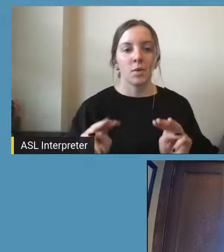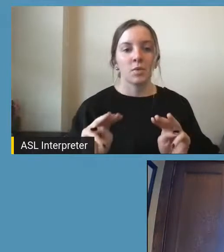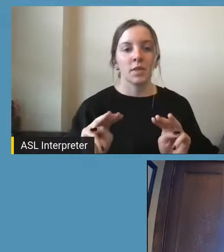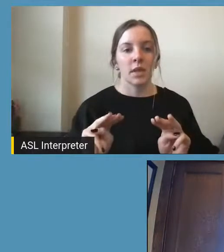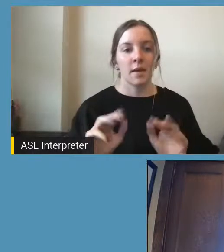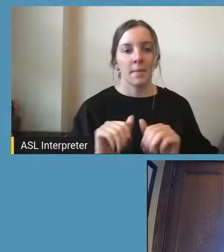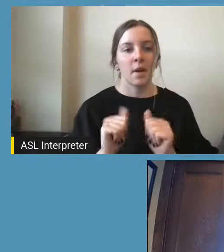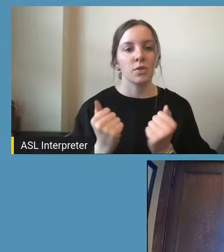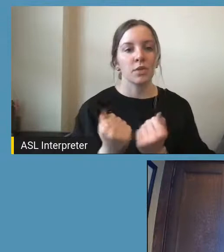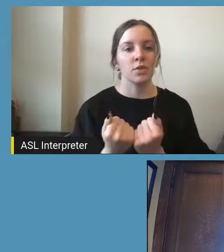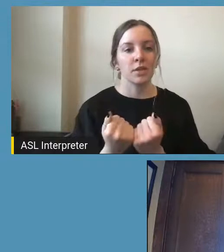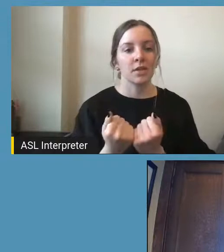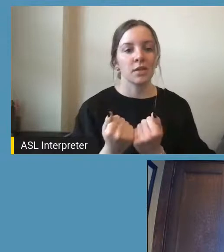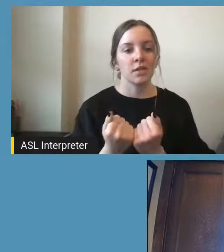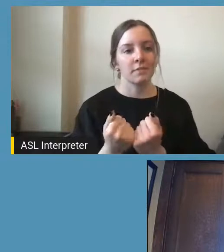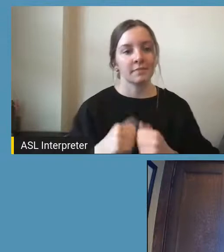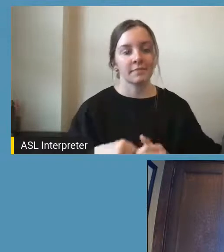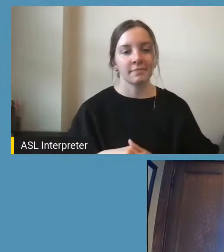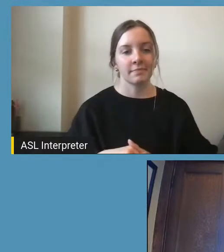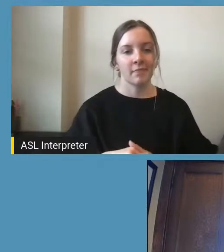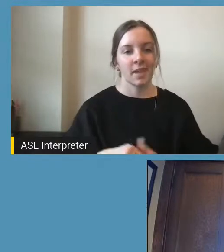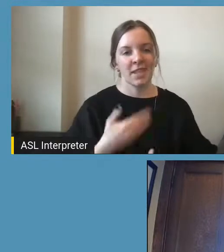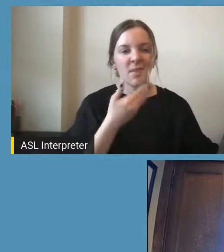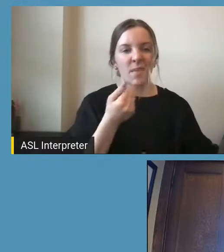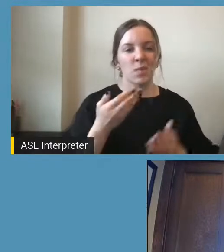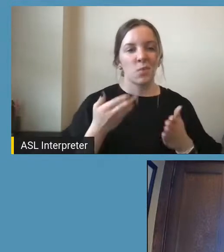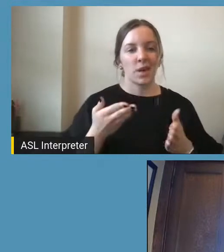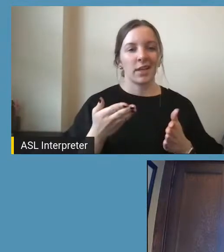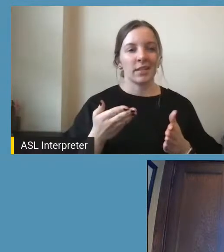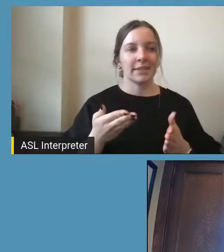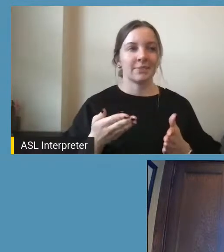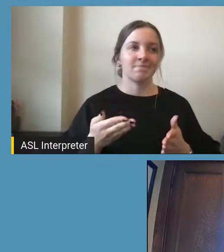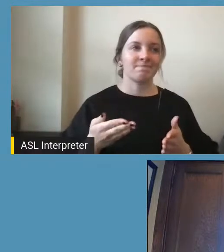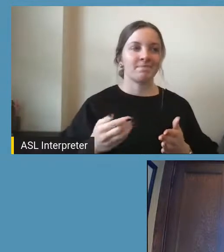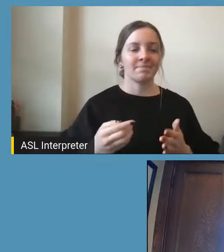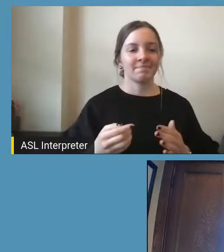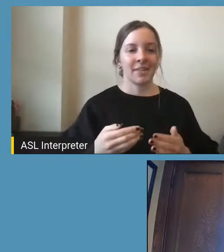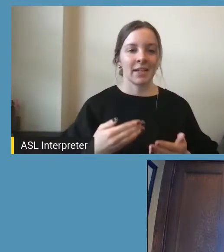that conversation in conferences and workshops and the like. So,